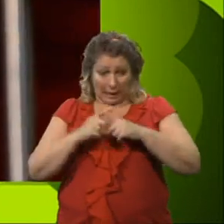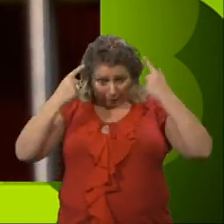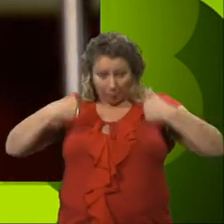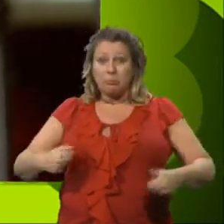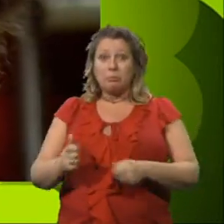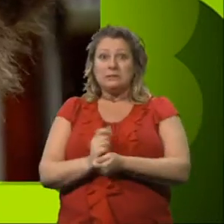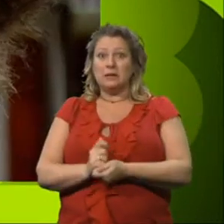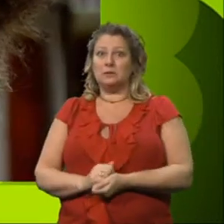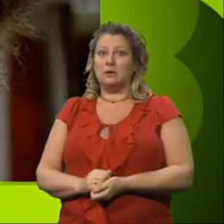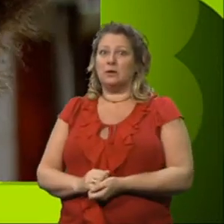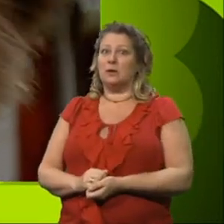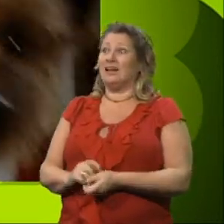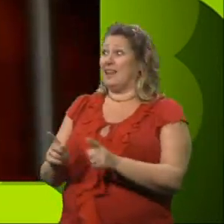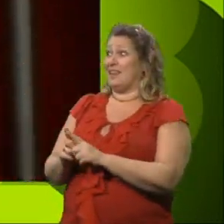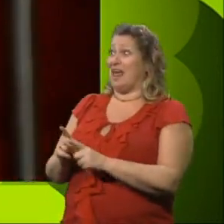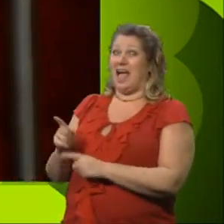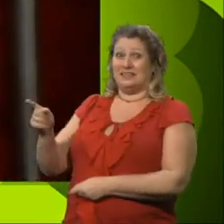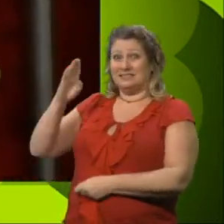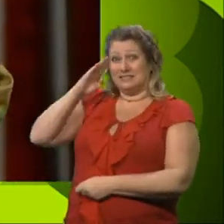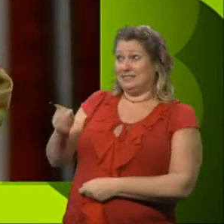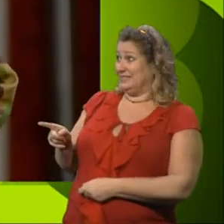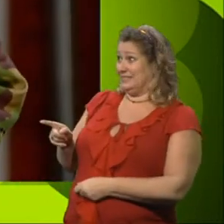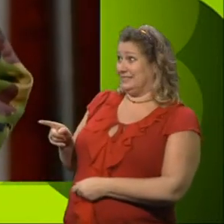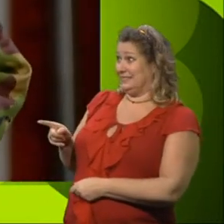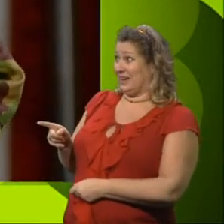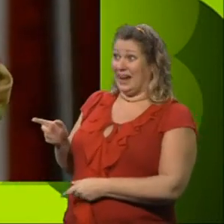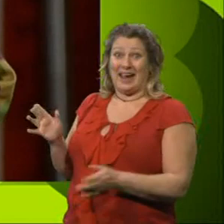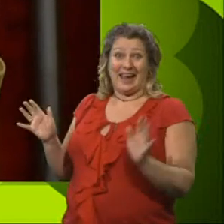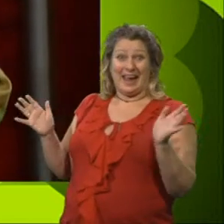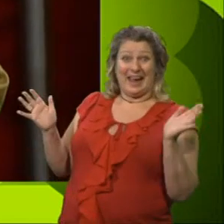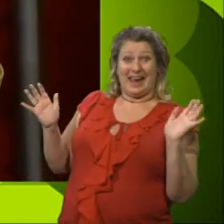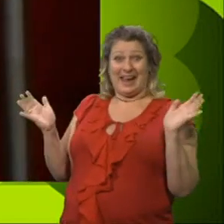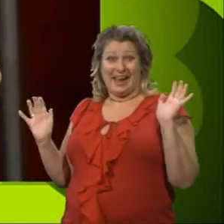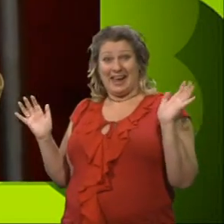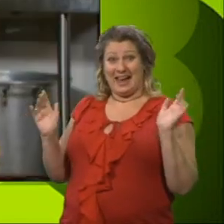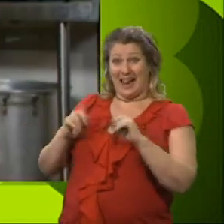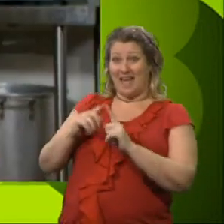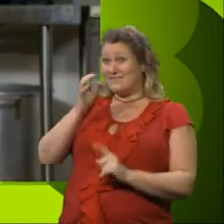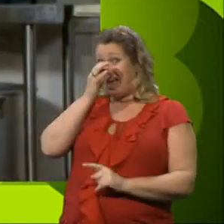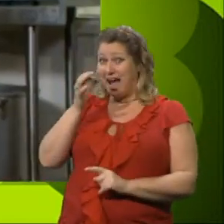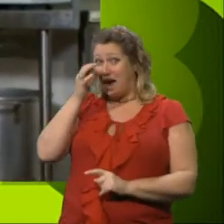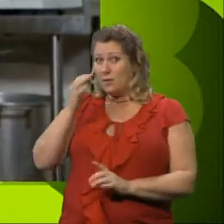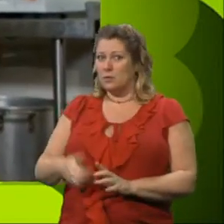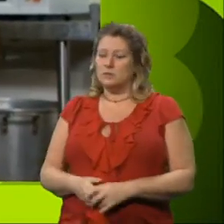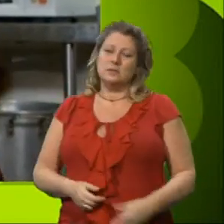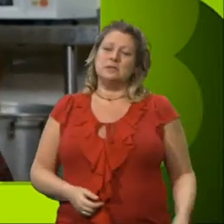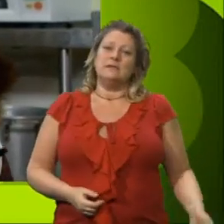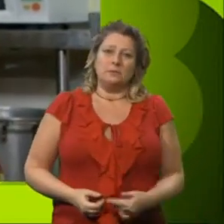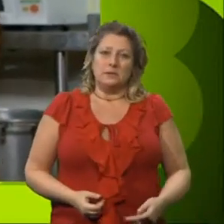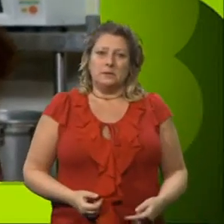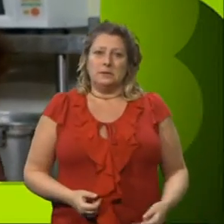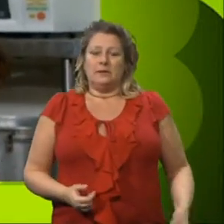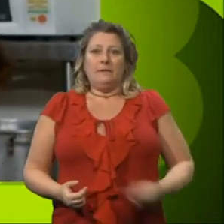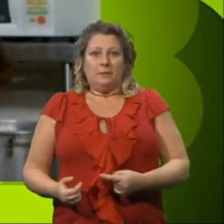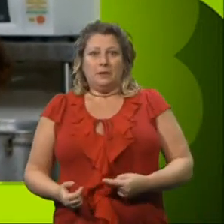Like Sergeant Bluster. Cooey! Ah, pretty as a flower. Give it to me. No. Give it to